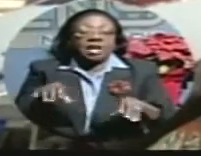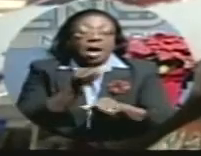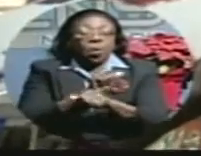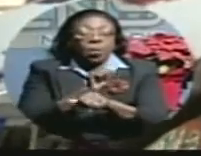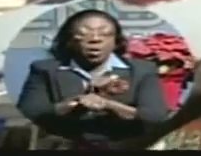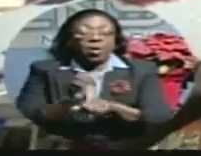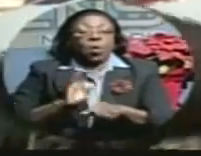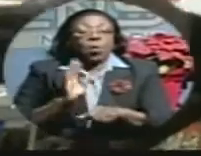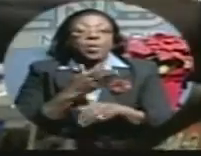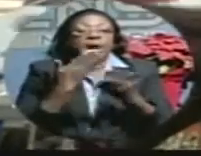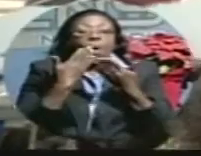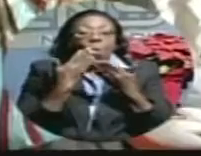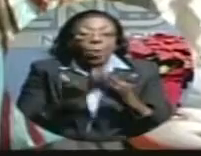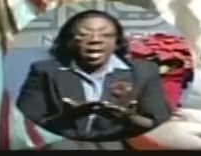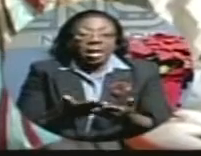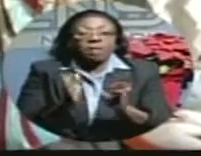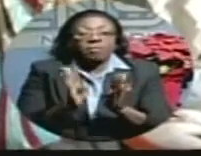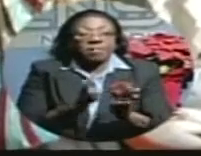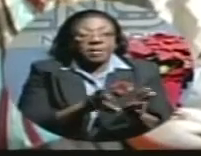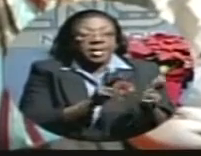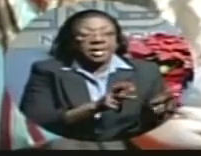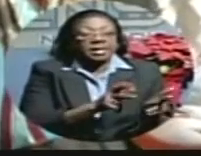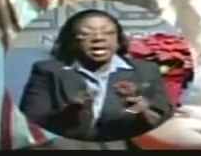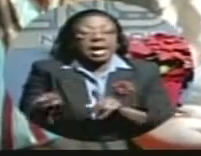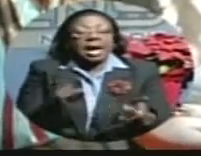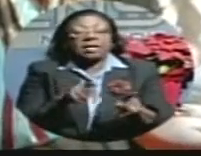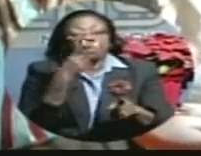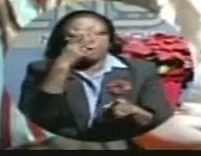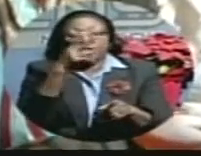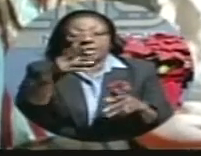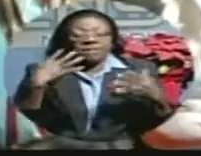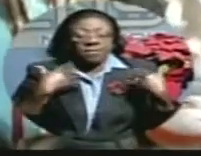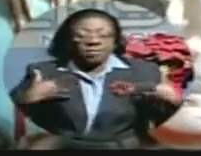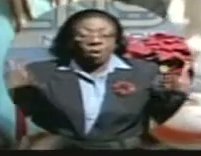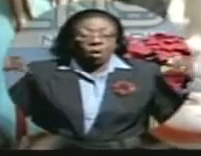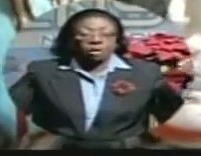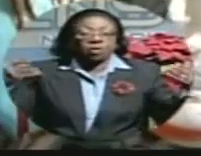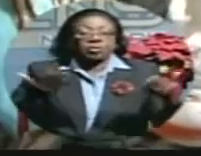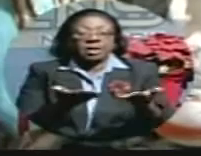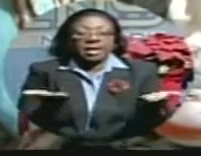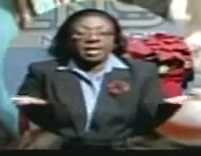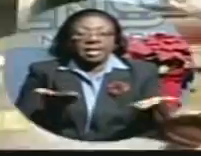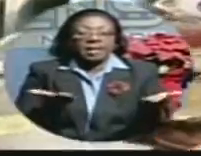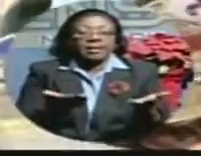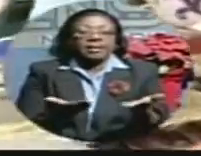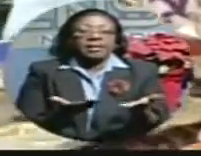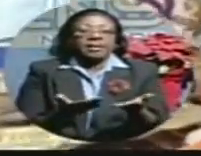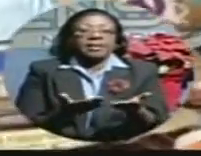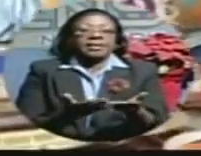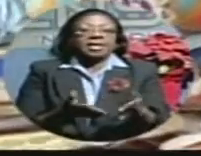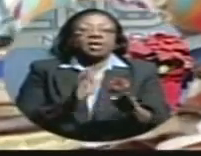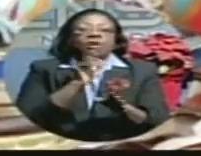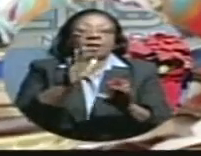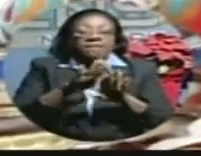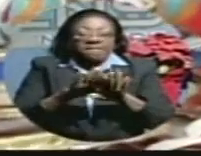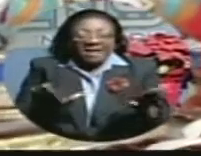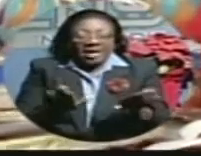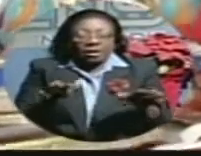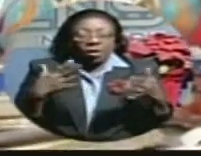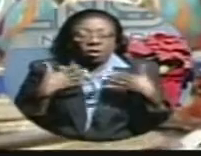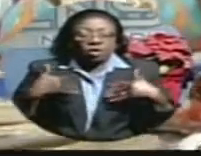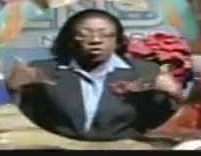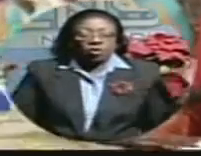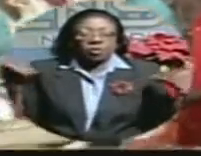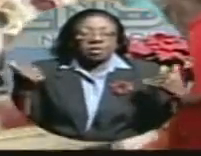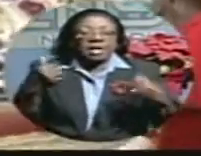well prepared. As you can see from the costumes that are here, we're completed. These costumes are three-dimensional. They're not flat. There are no